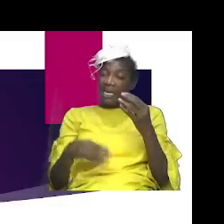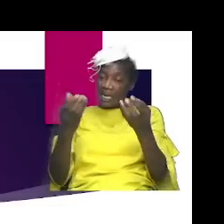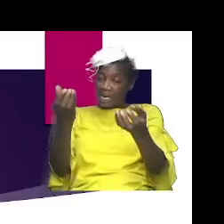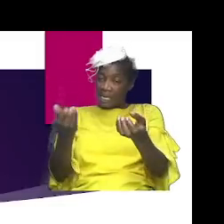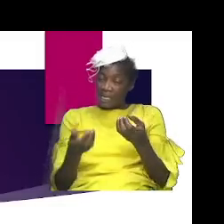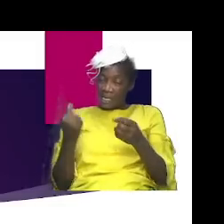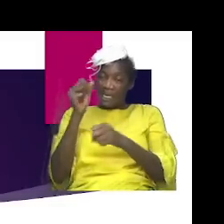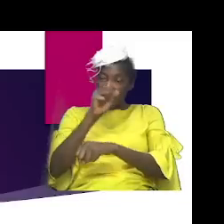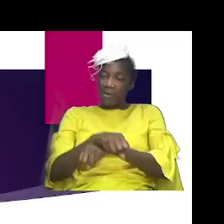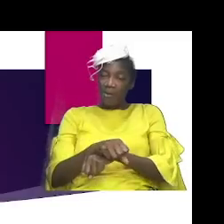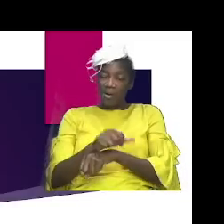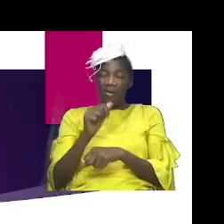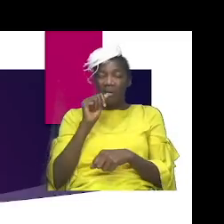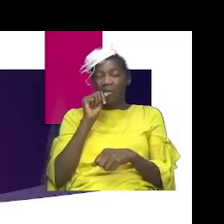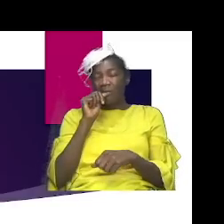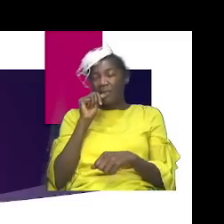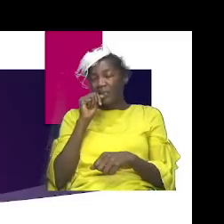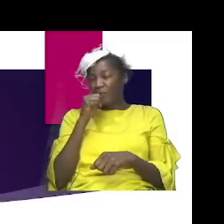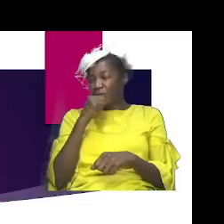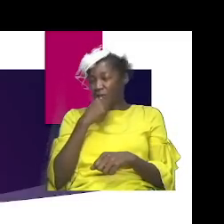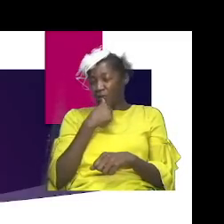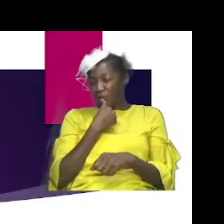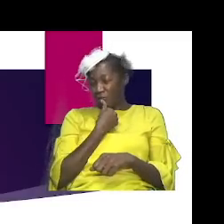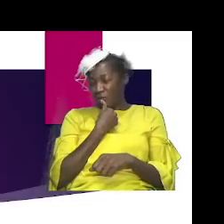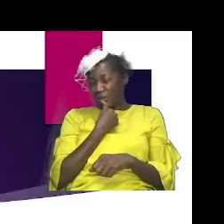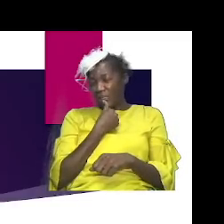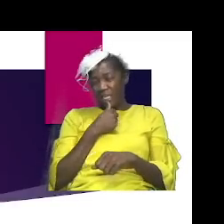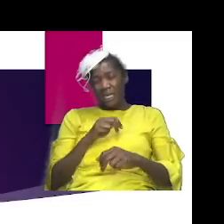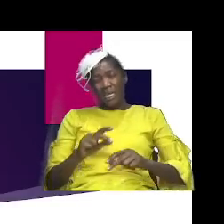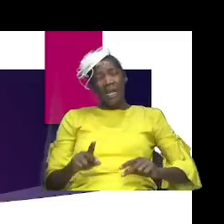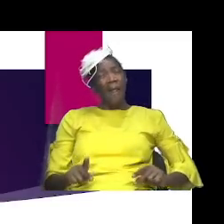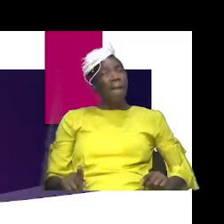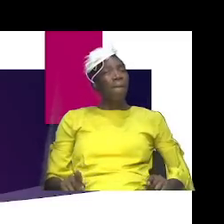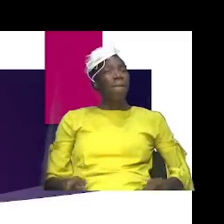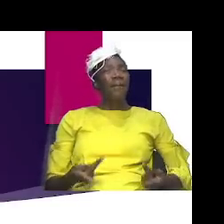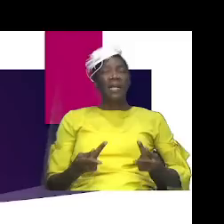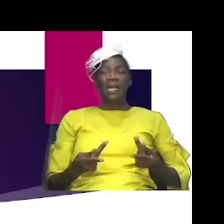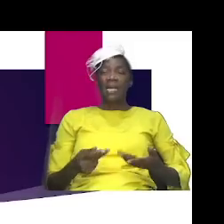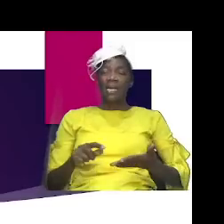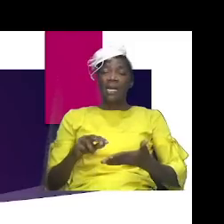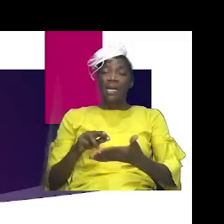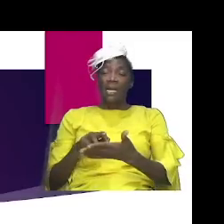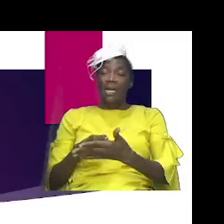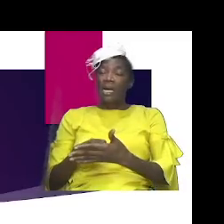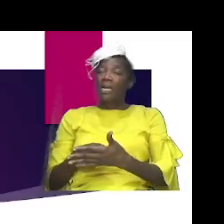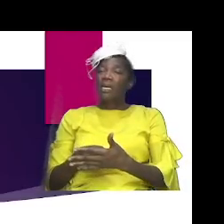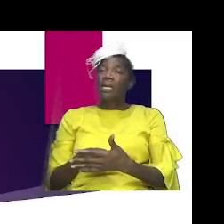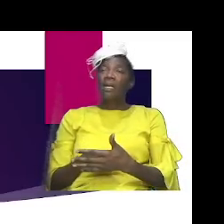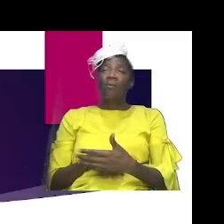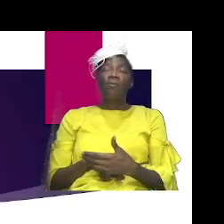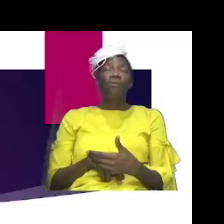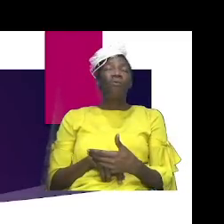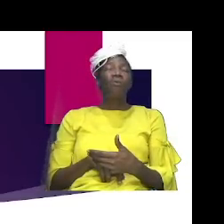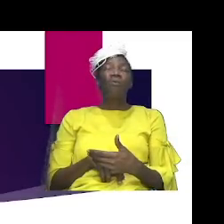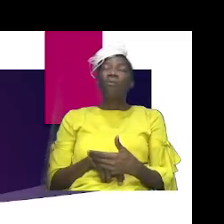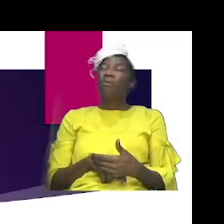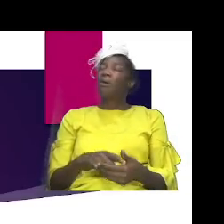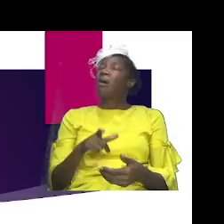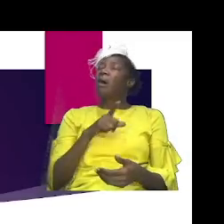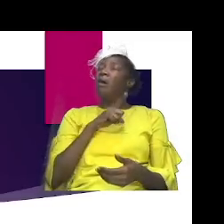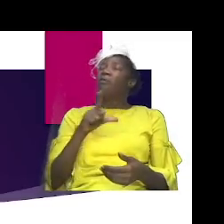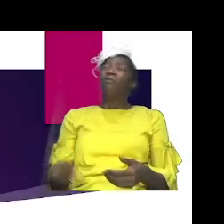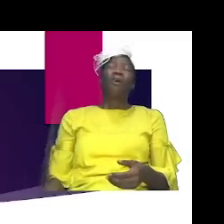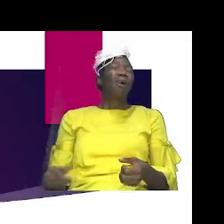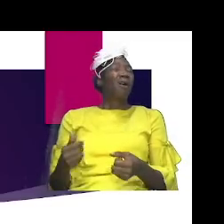work, and so they are suffering and they are in agony. And oh, for the love of God to be strong in the